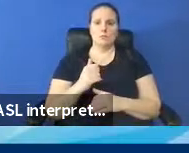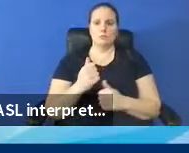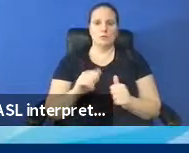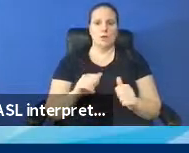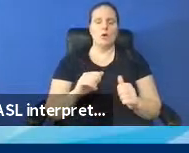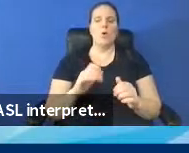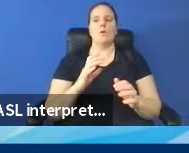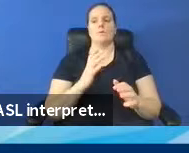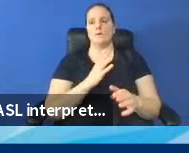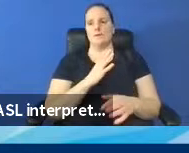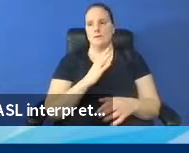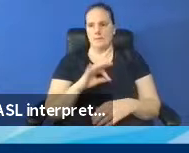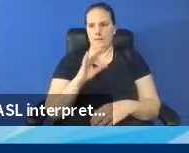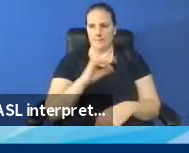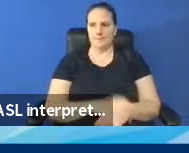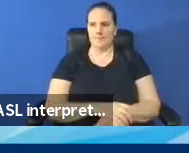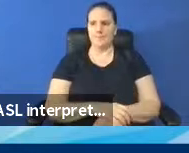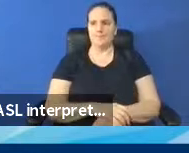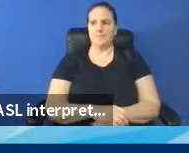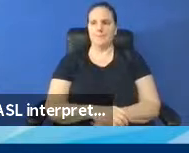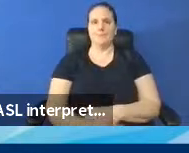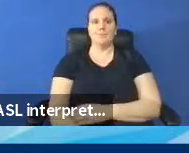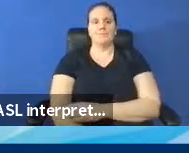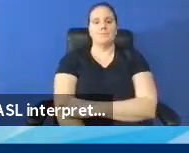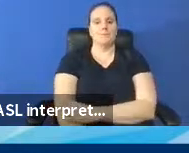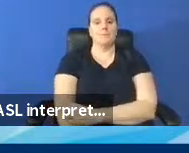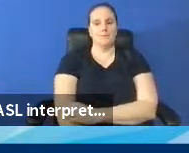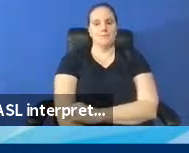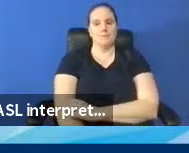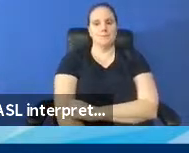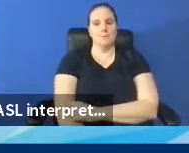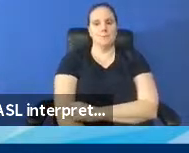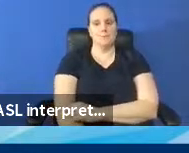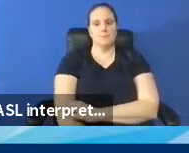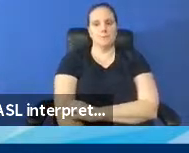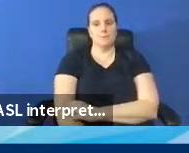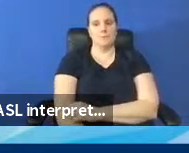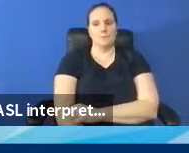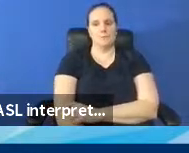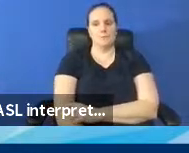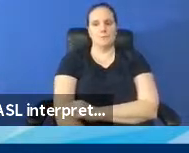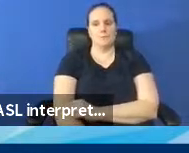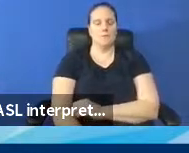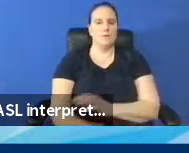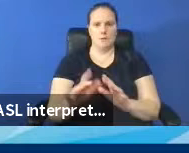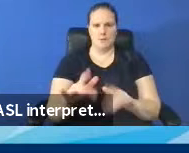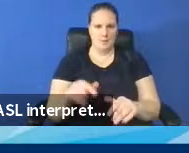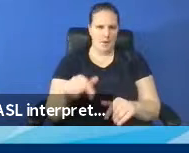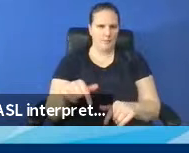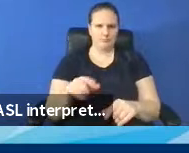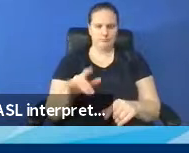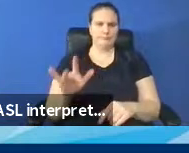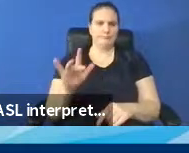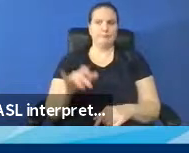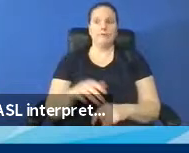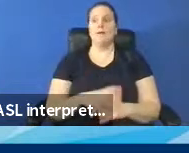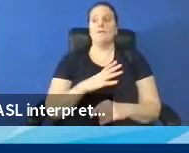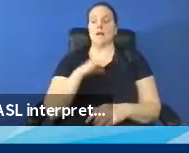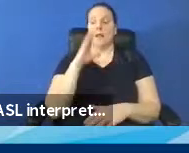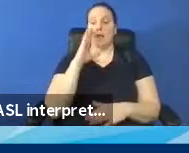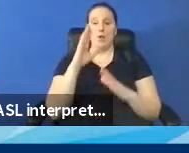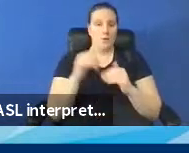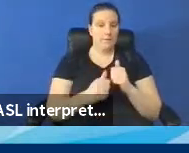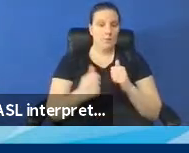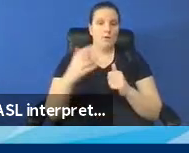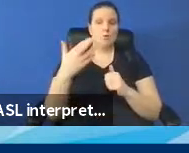there we go. Couldn't find the buttons there on the bottom. Hey everybody, how's it